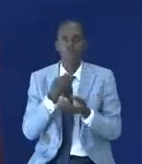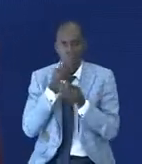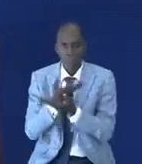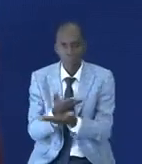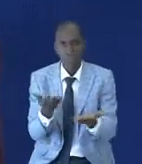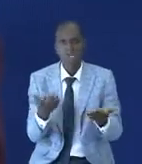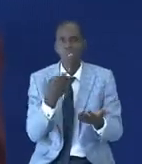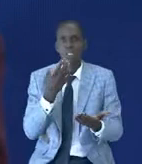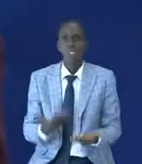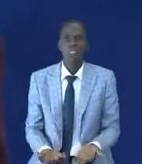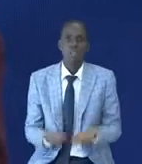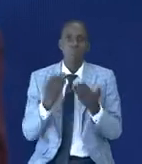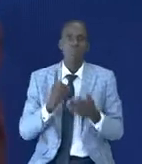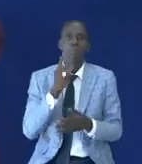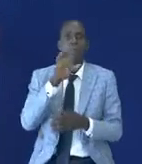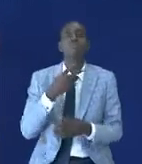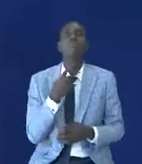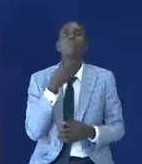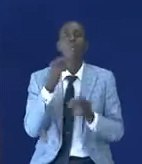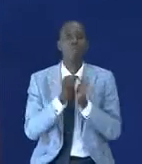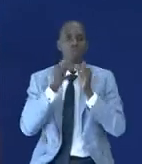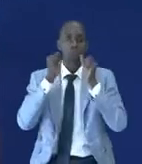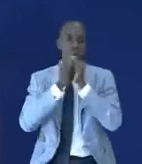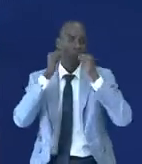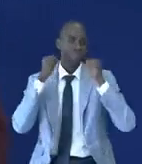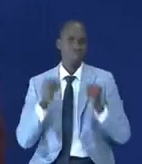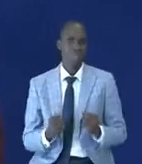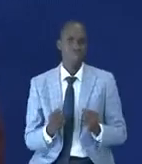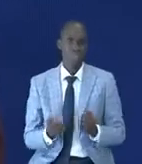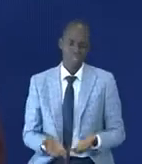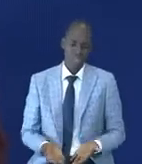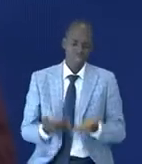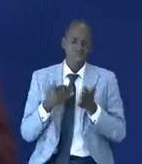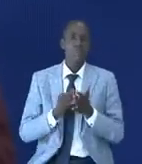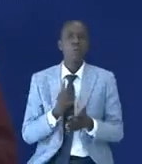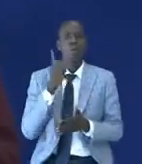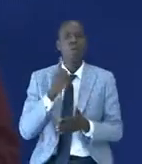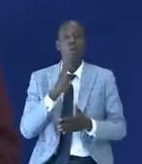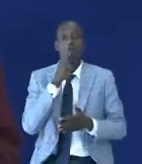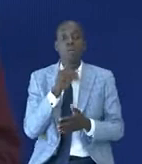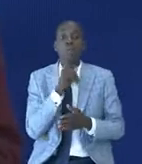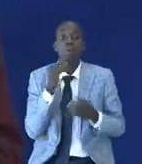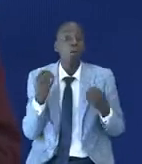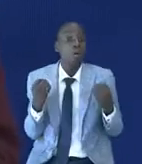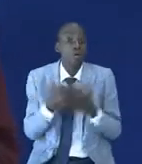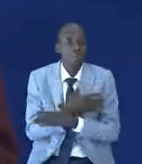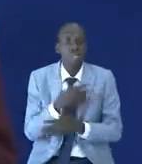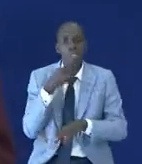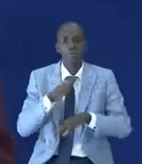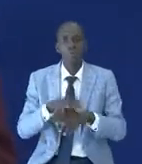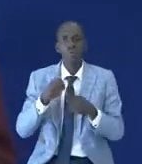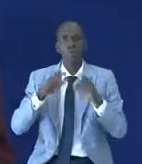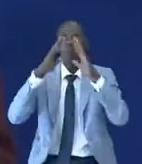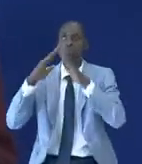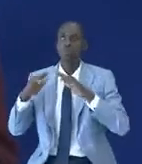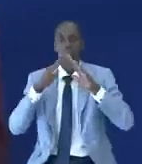voice with strength, lift it up, be not afraid, say unto the cities of